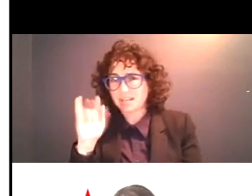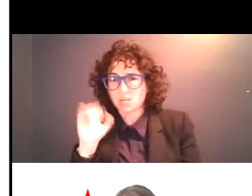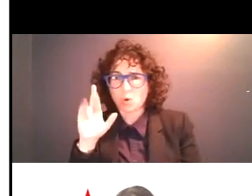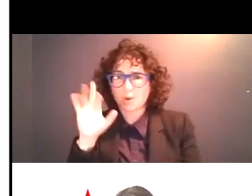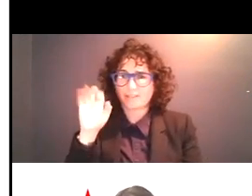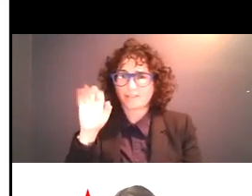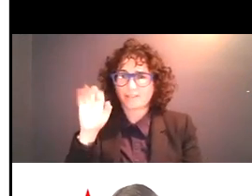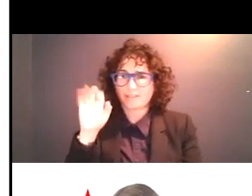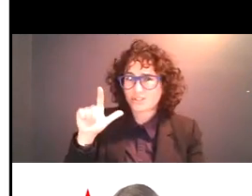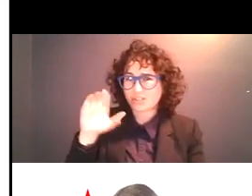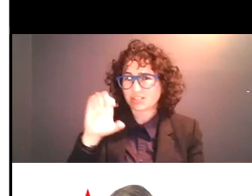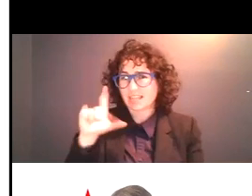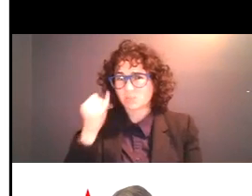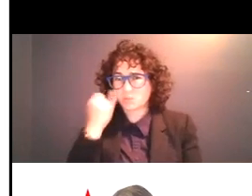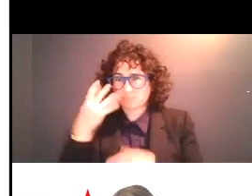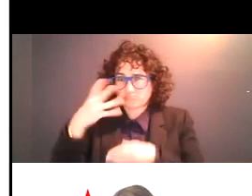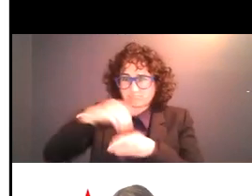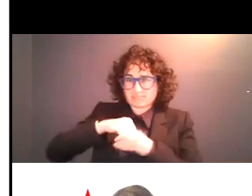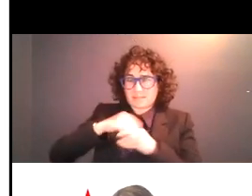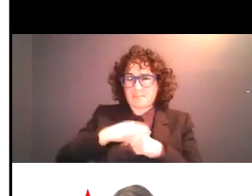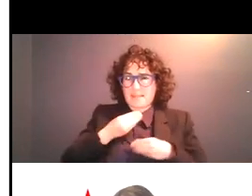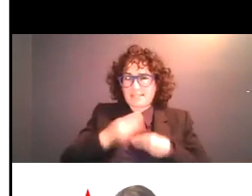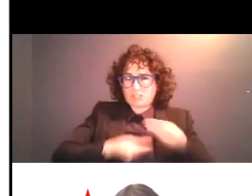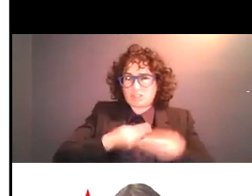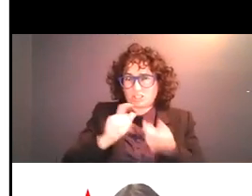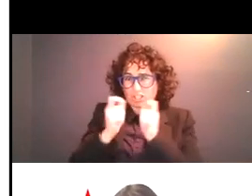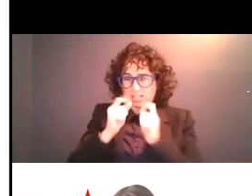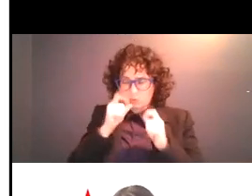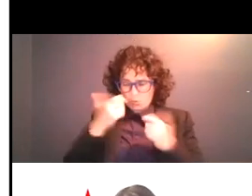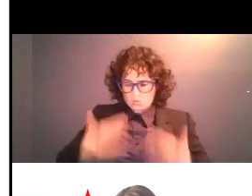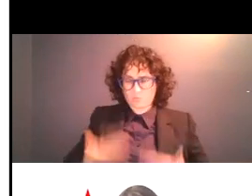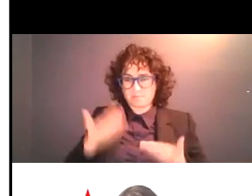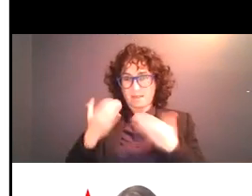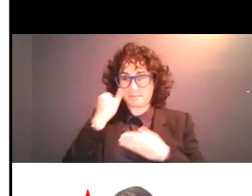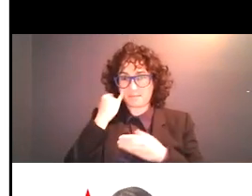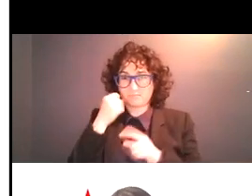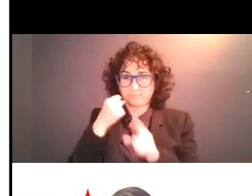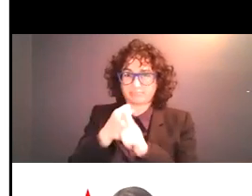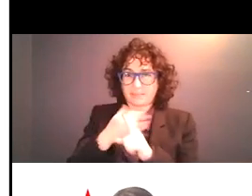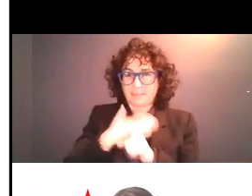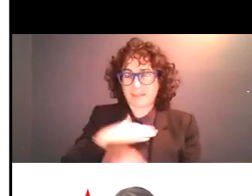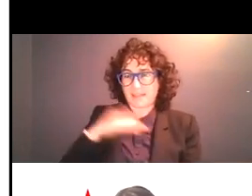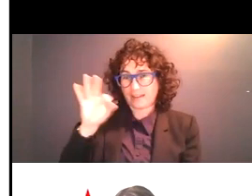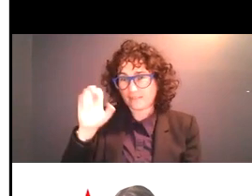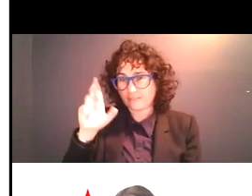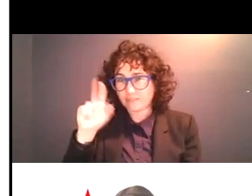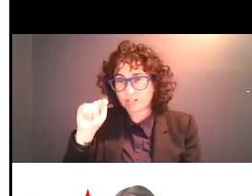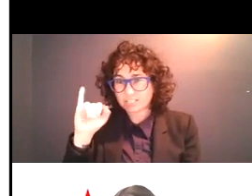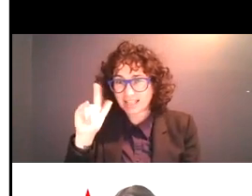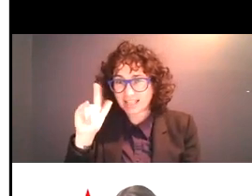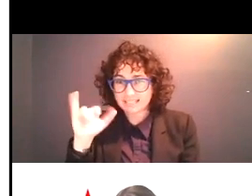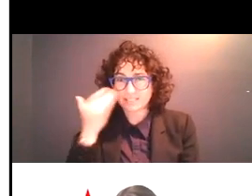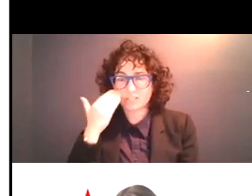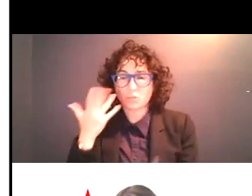comes into my genome, it changed who I am? What if it becomes part, it makes me infertile? It goes back down to my